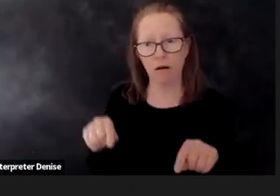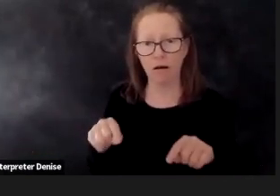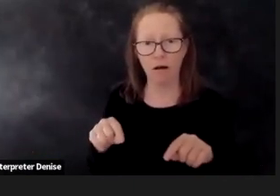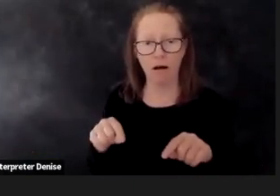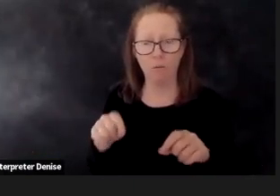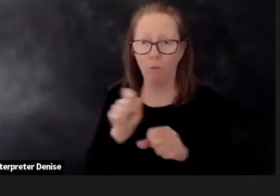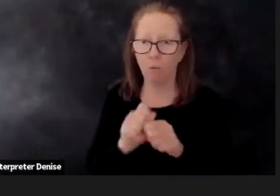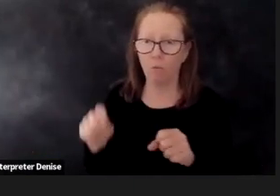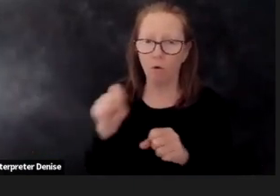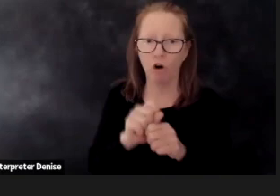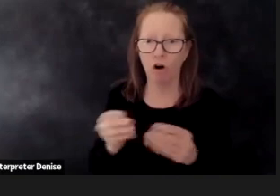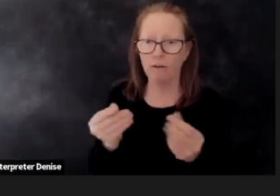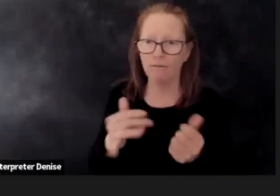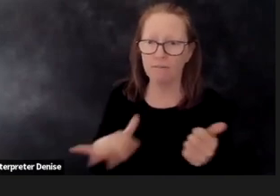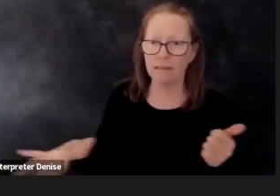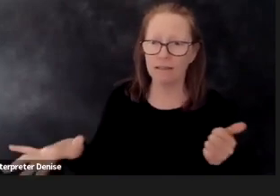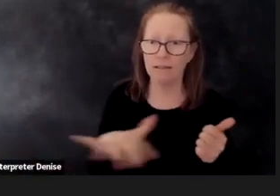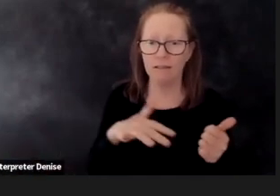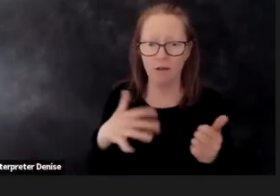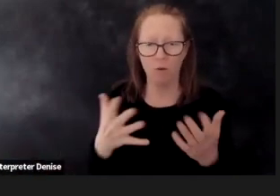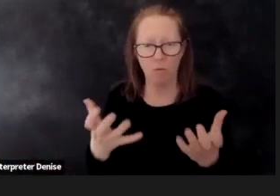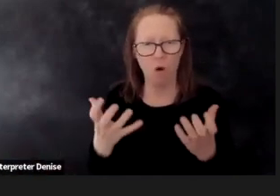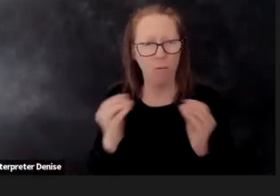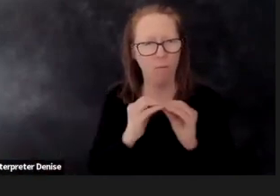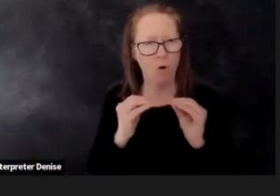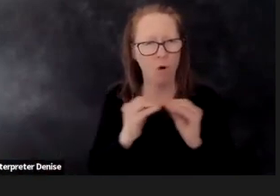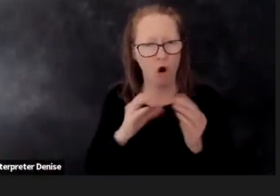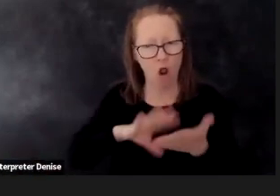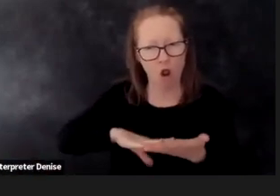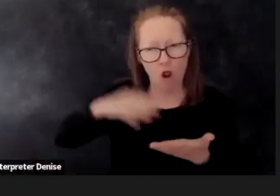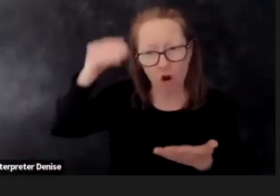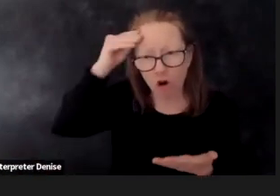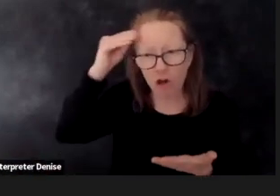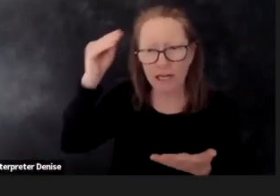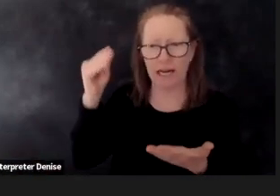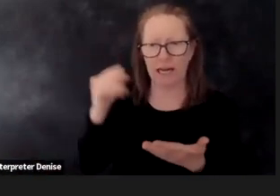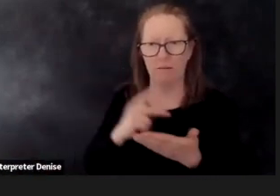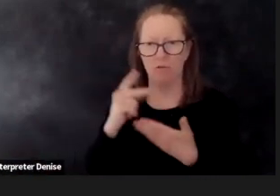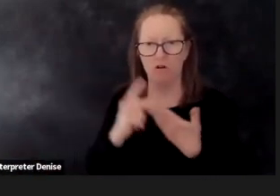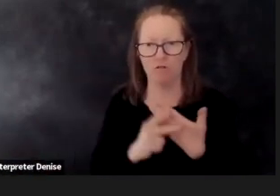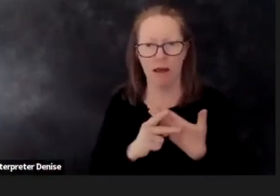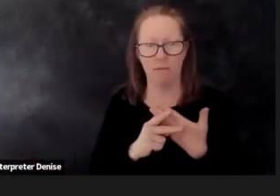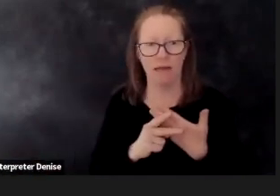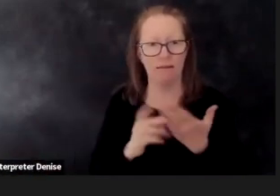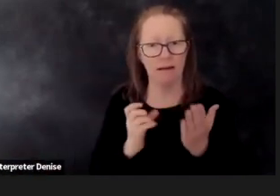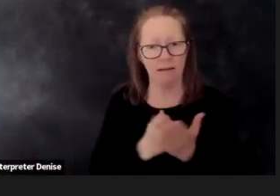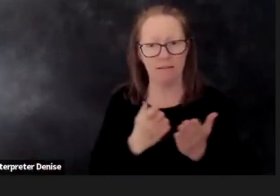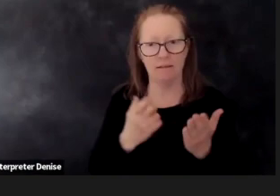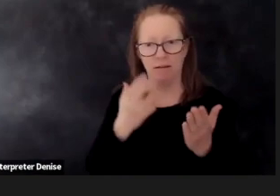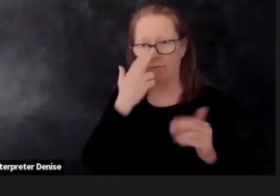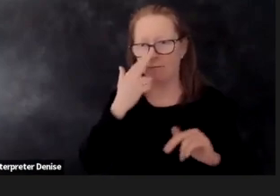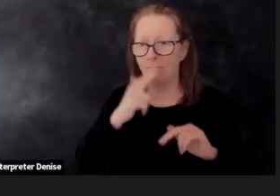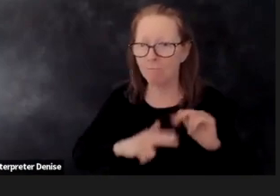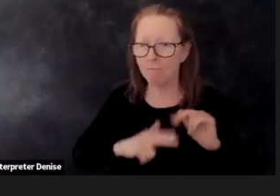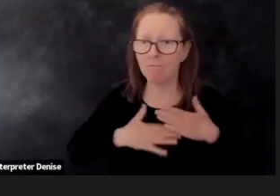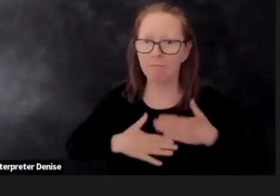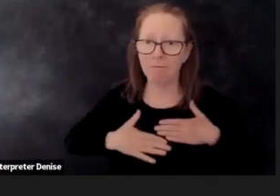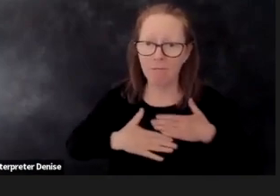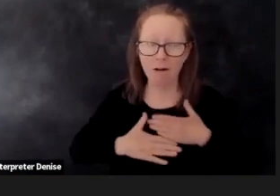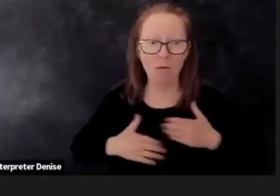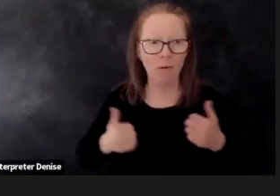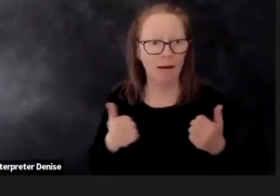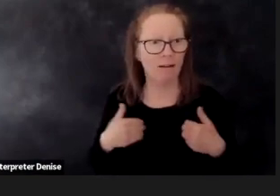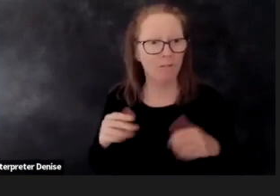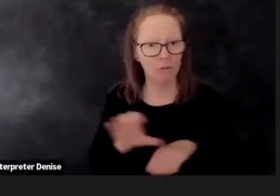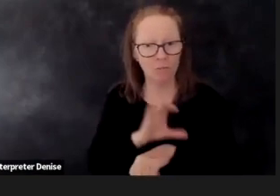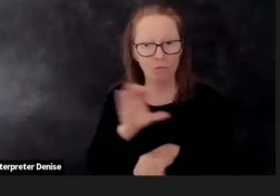see a lot more learning programming that's fun. We have computers. I like to see a computer